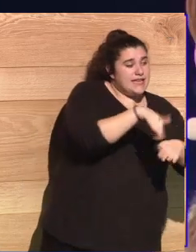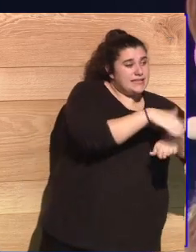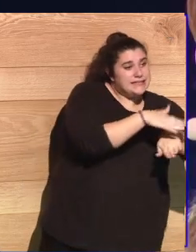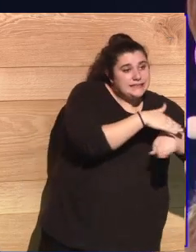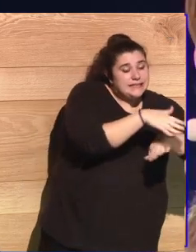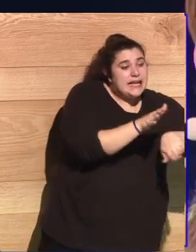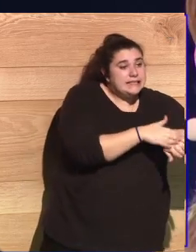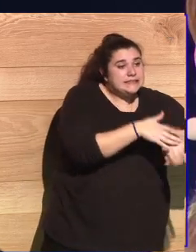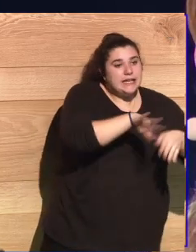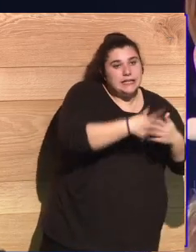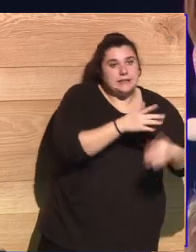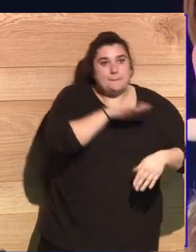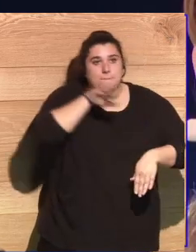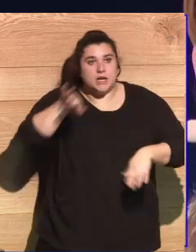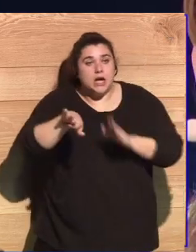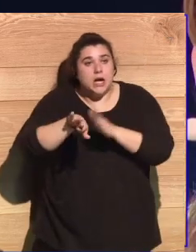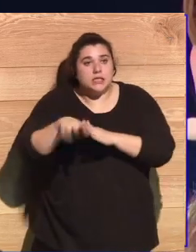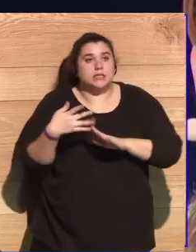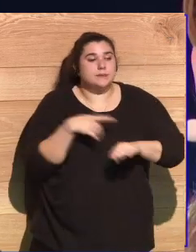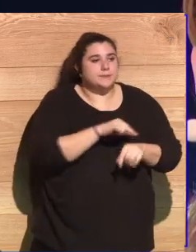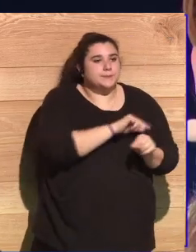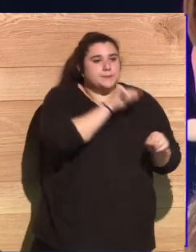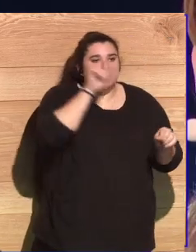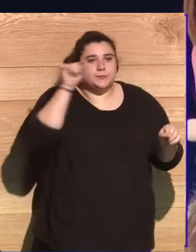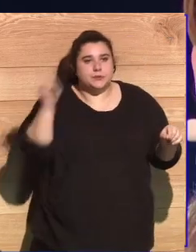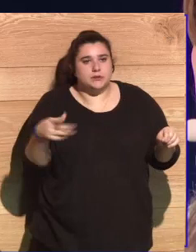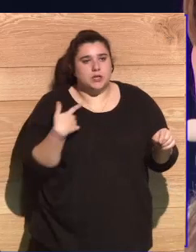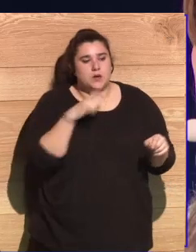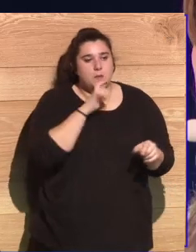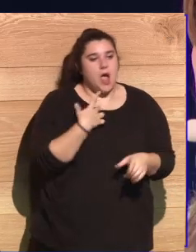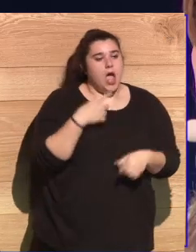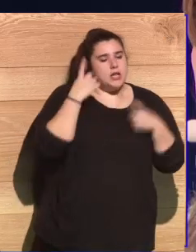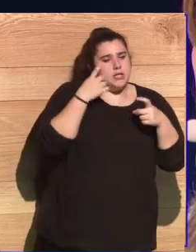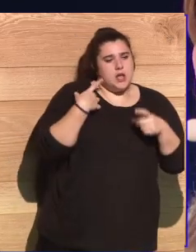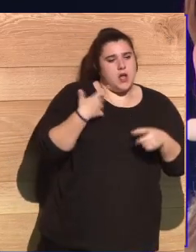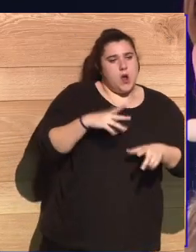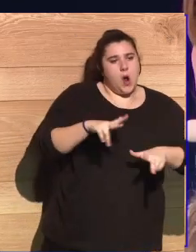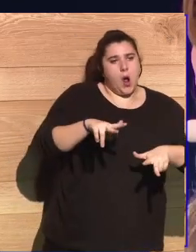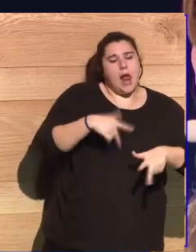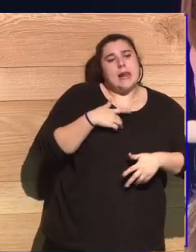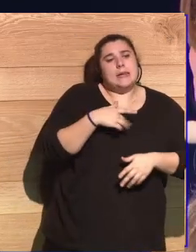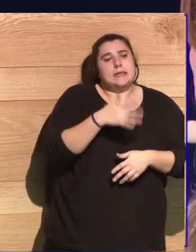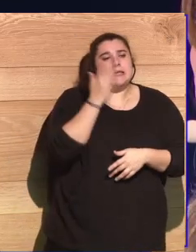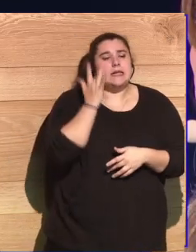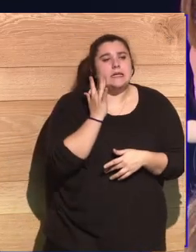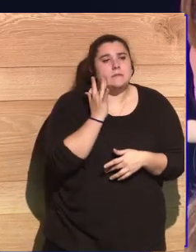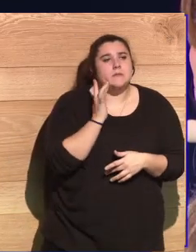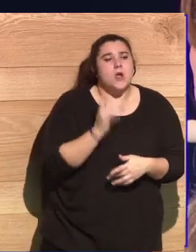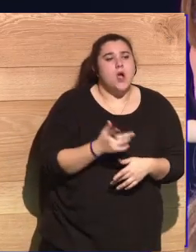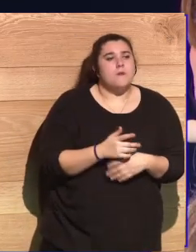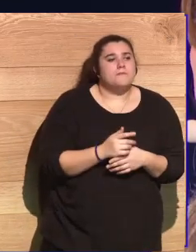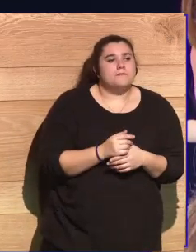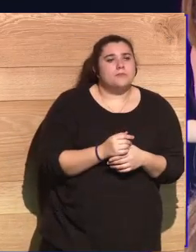clean and was living on the street and trying to get back into normal life, I finally